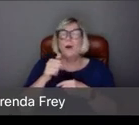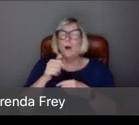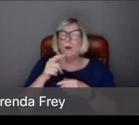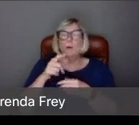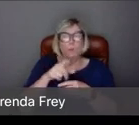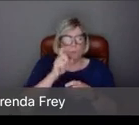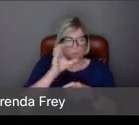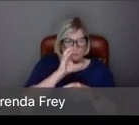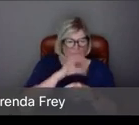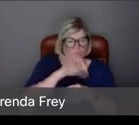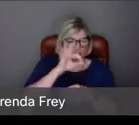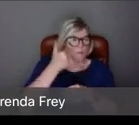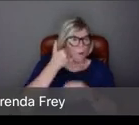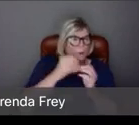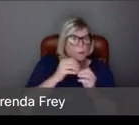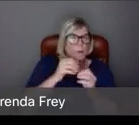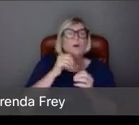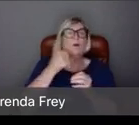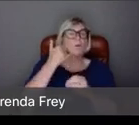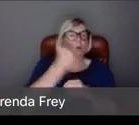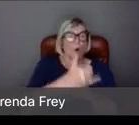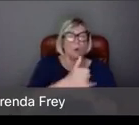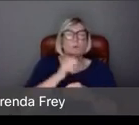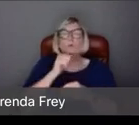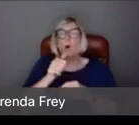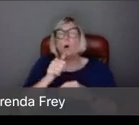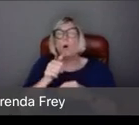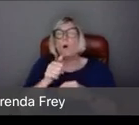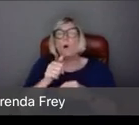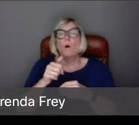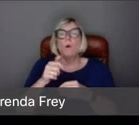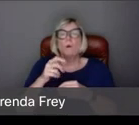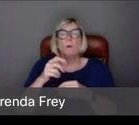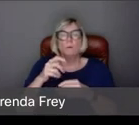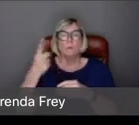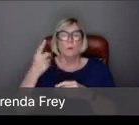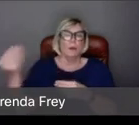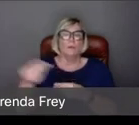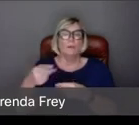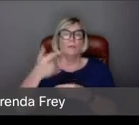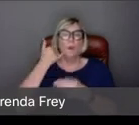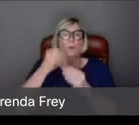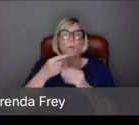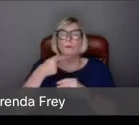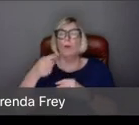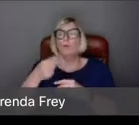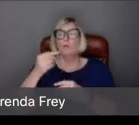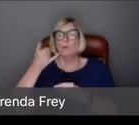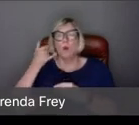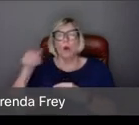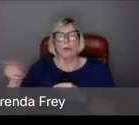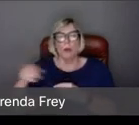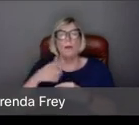something someone's given you. A good way to minimize your risk is also to obtain your credit reports at least every year